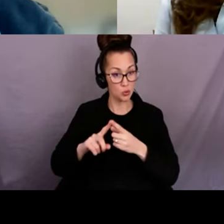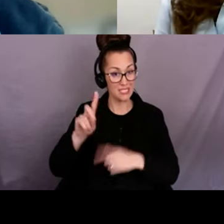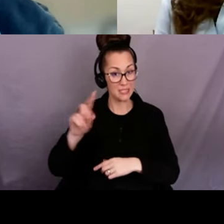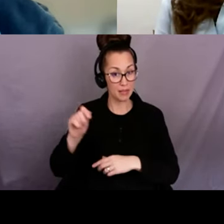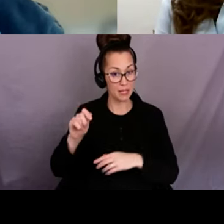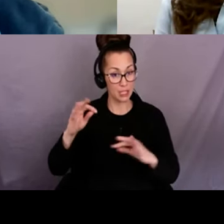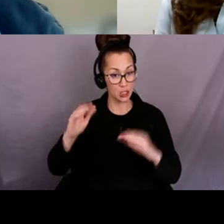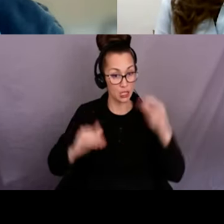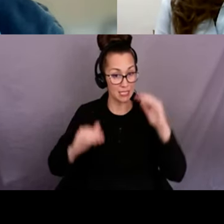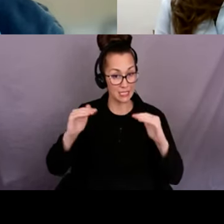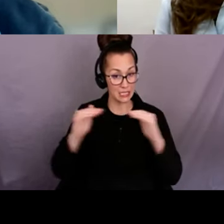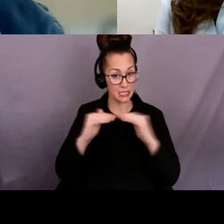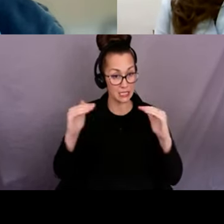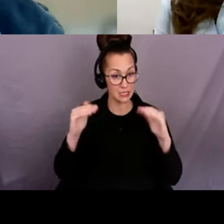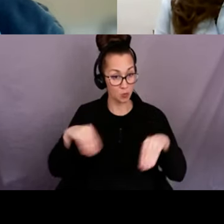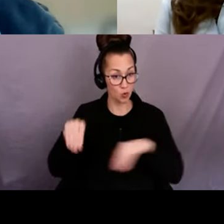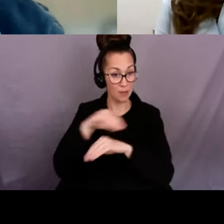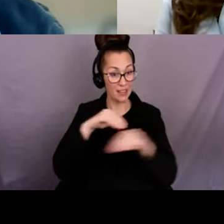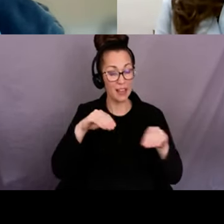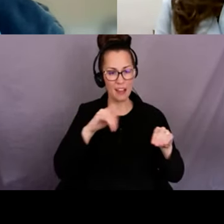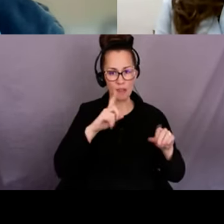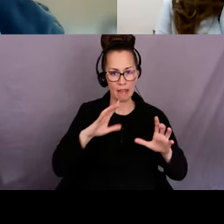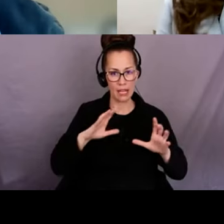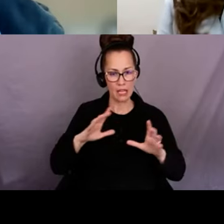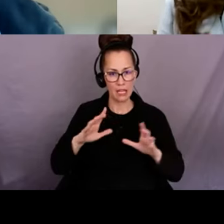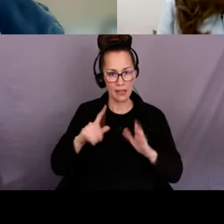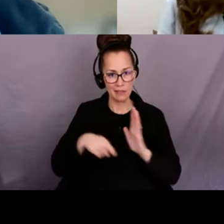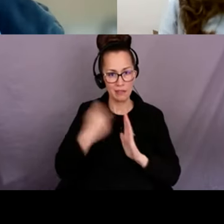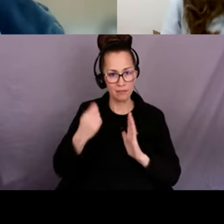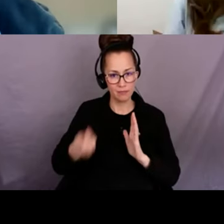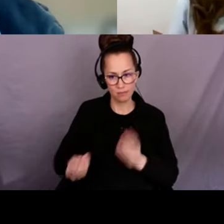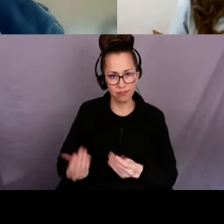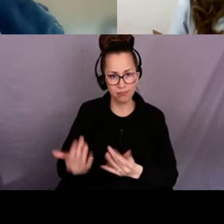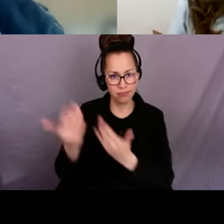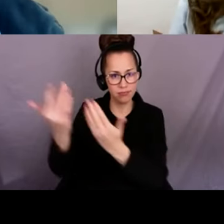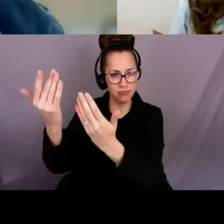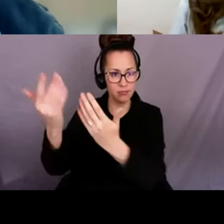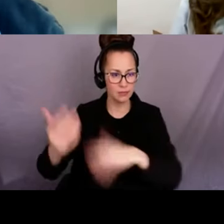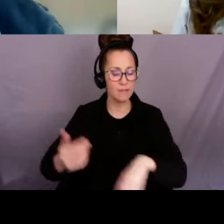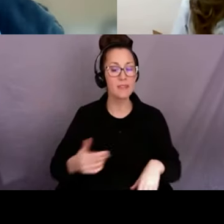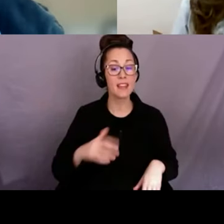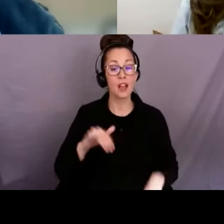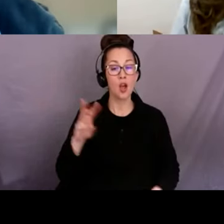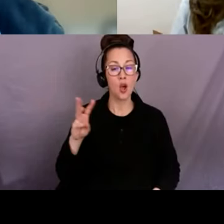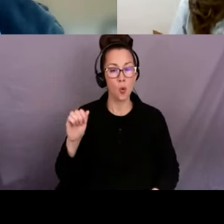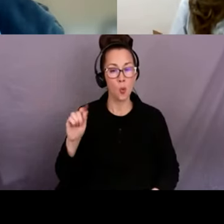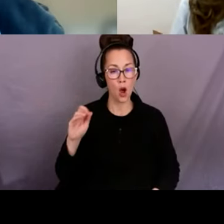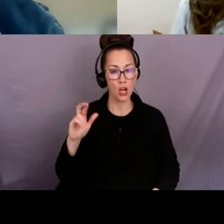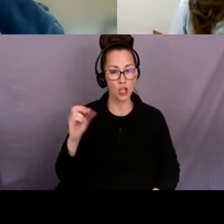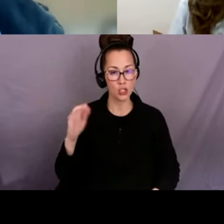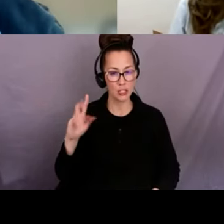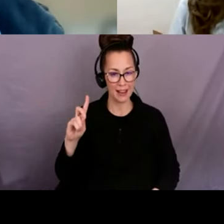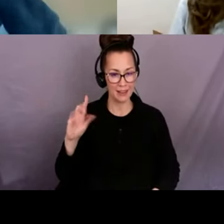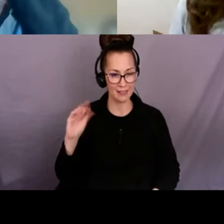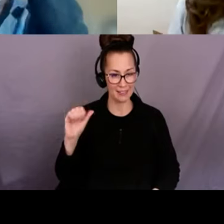to really kick things, I think, into high gear. And here we are tonight. It was a watershed case.